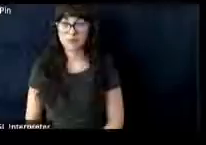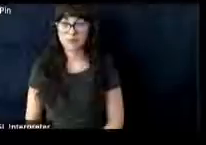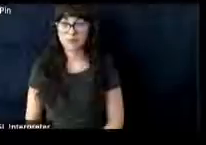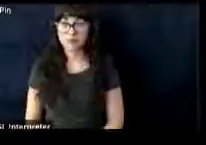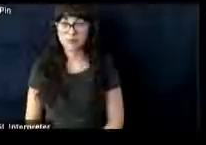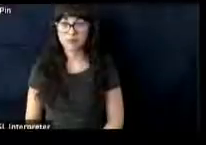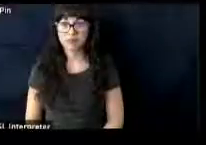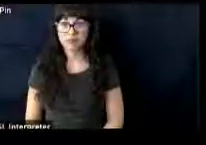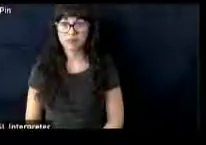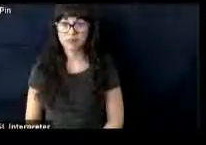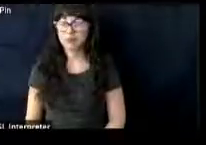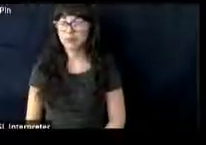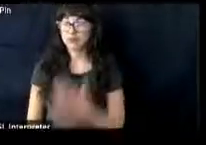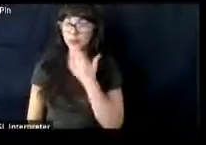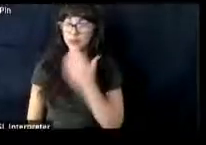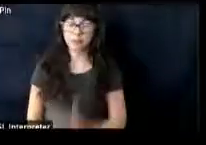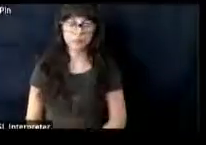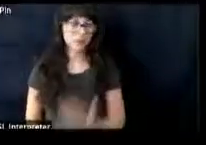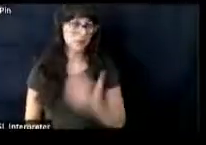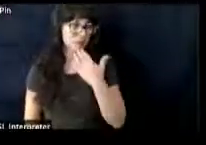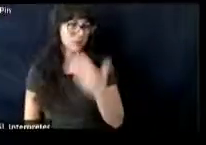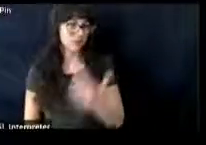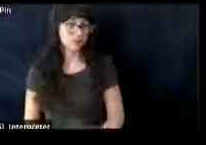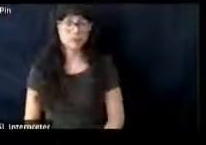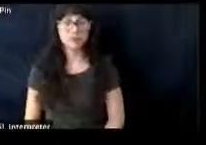Thank you. Thank you.